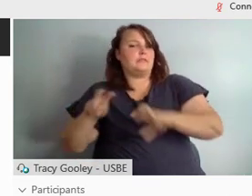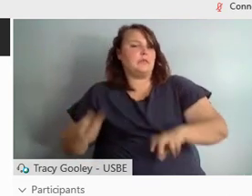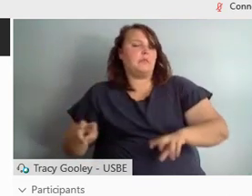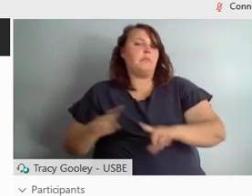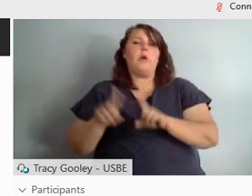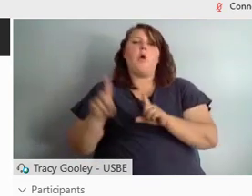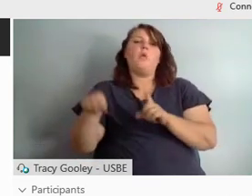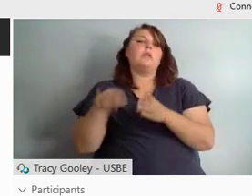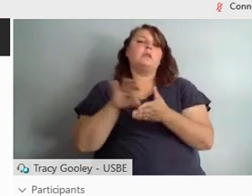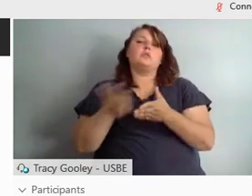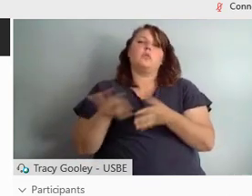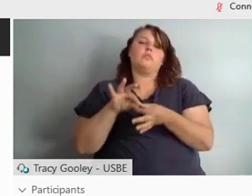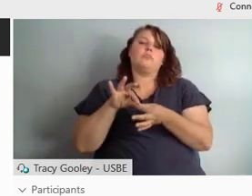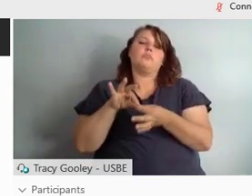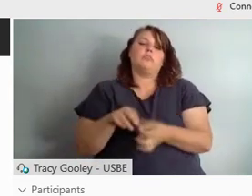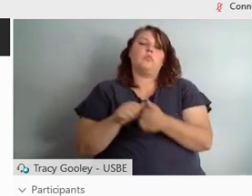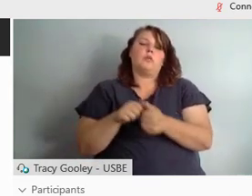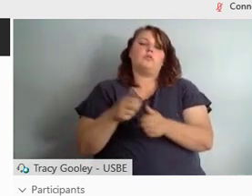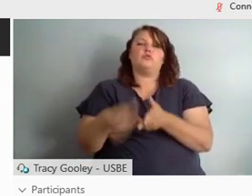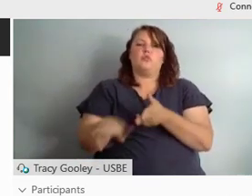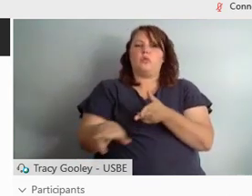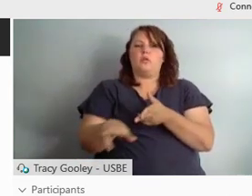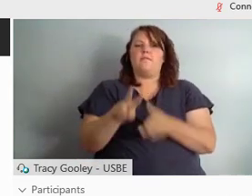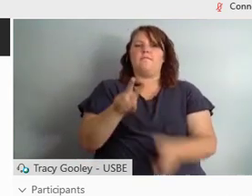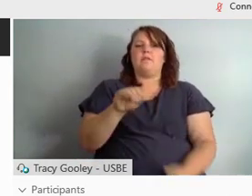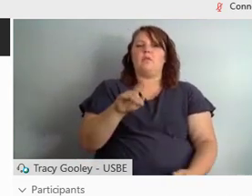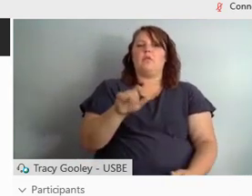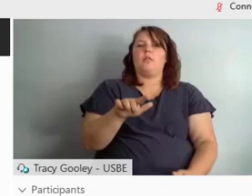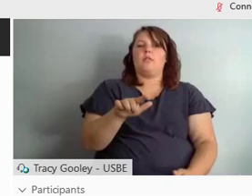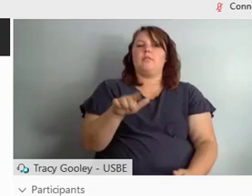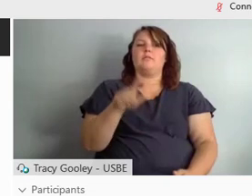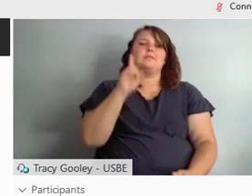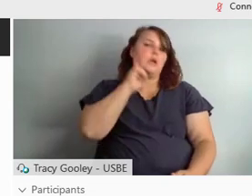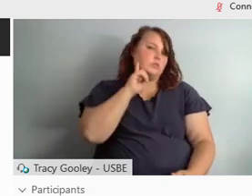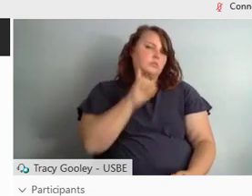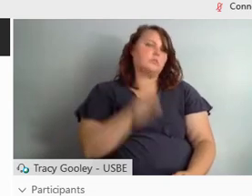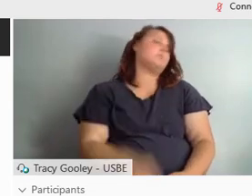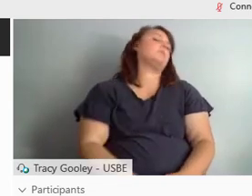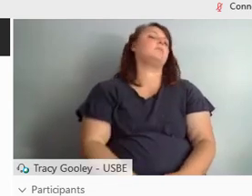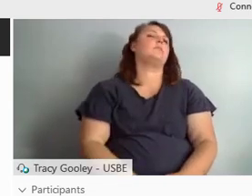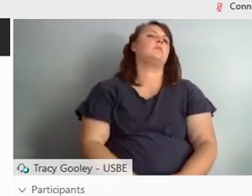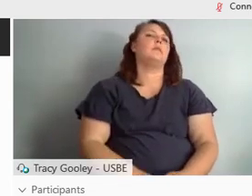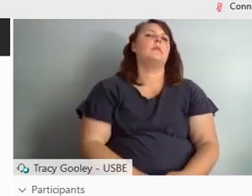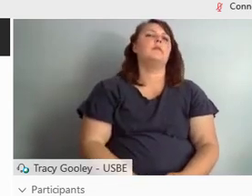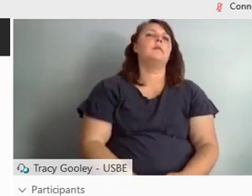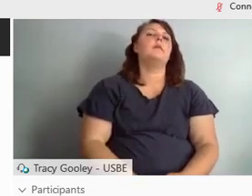assessment, but only score correct responses as short vowel sounds. And likewise,